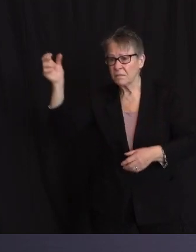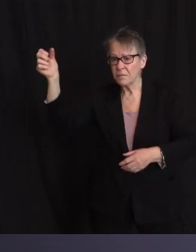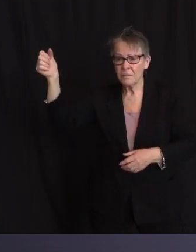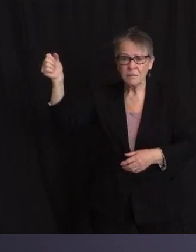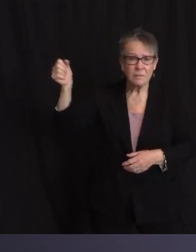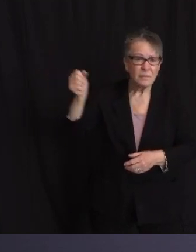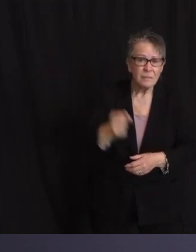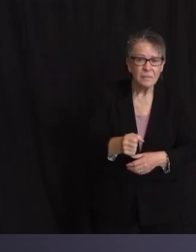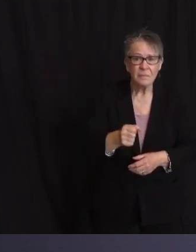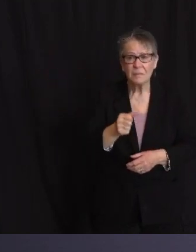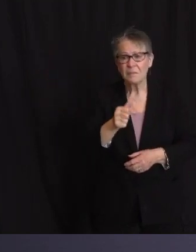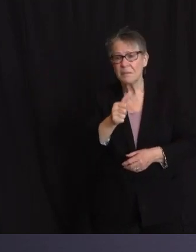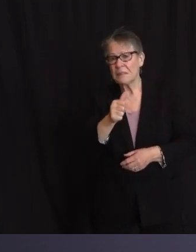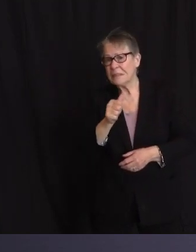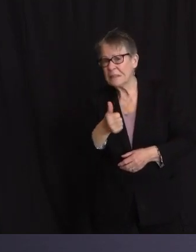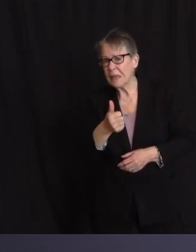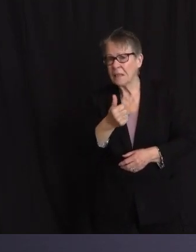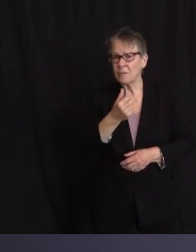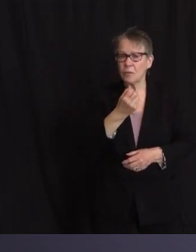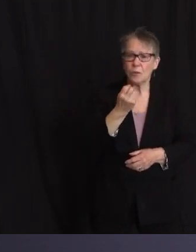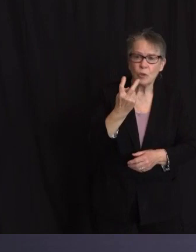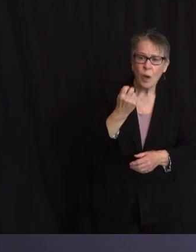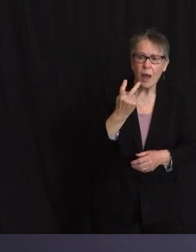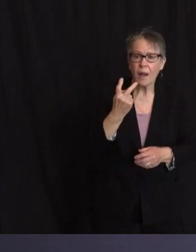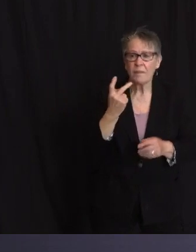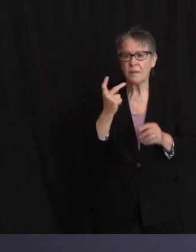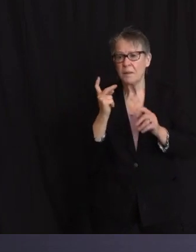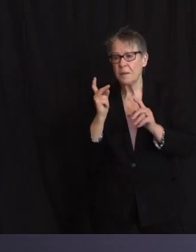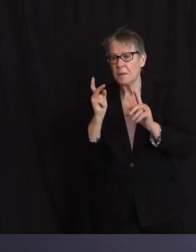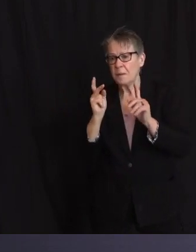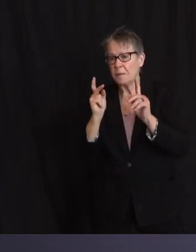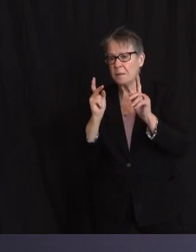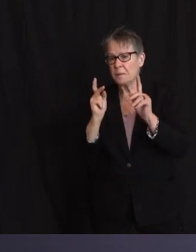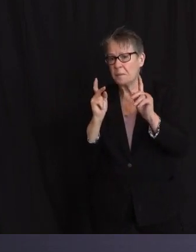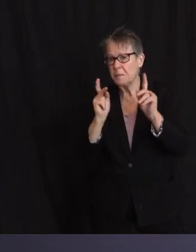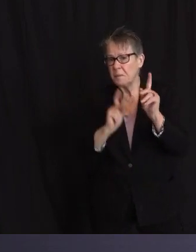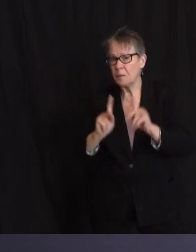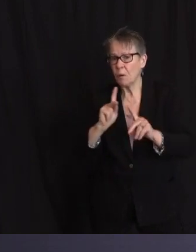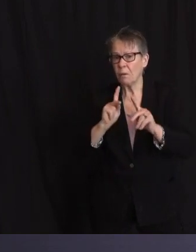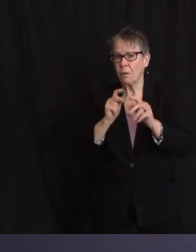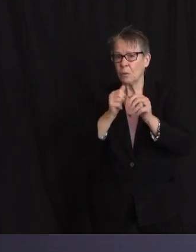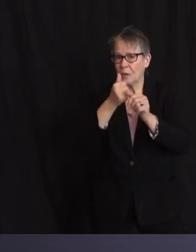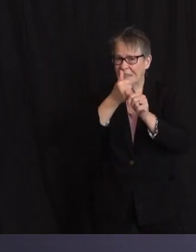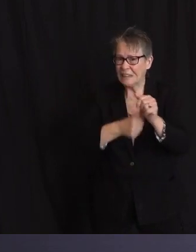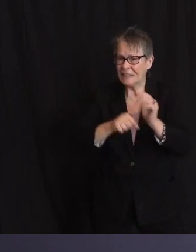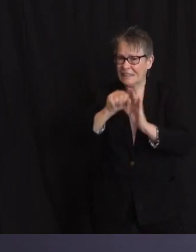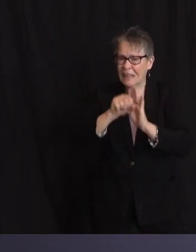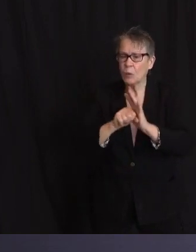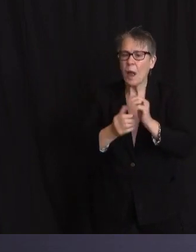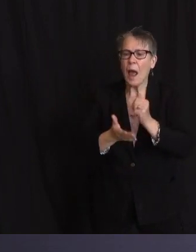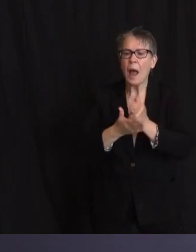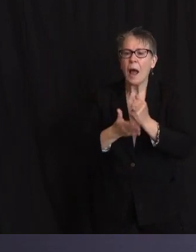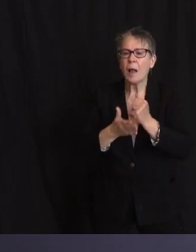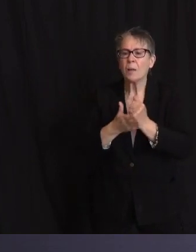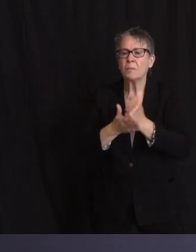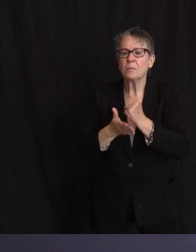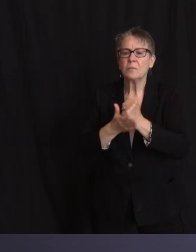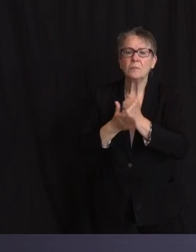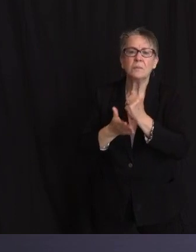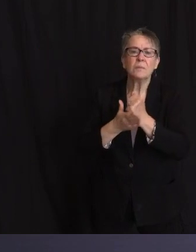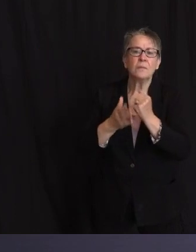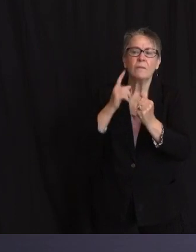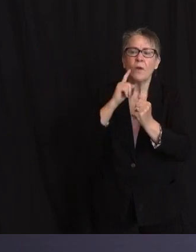state to help us coordinate contact tracing. We're going to need a lot more than that. It's going to be, as I mentioned on the call with the Vice President today, both